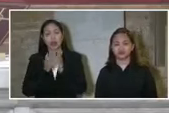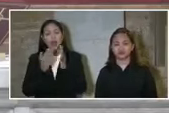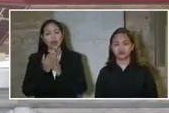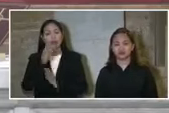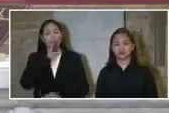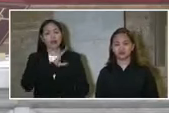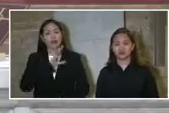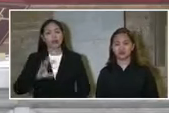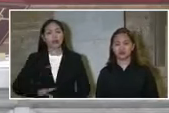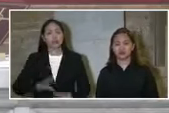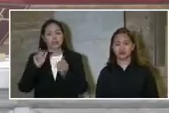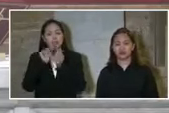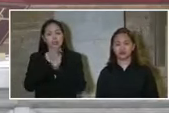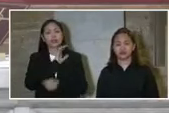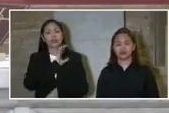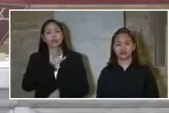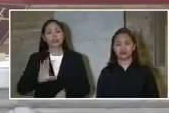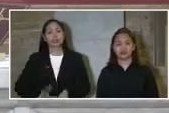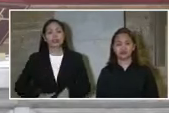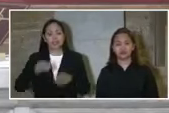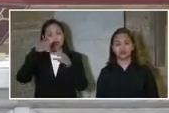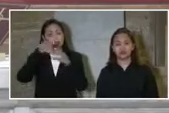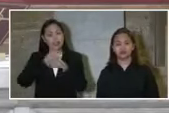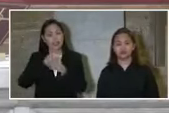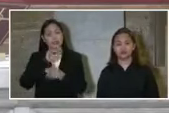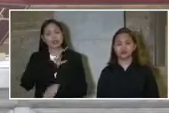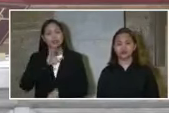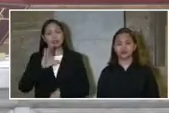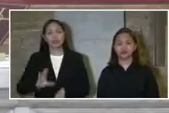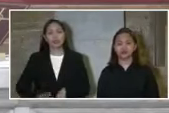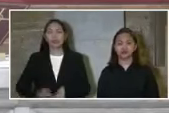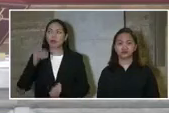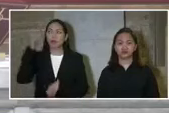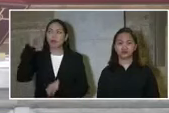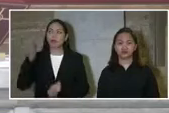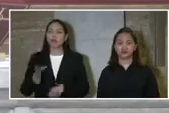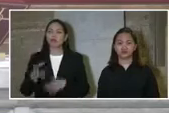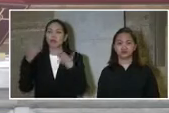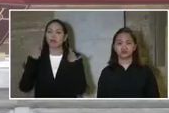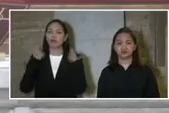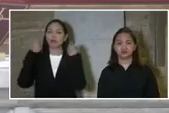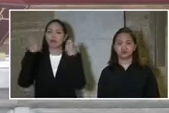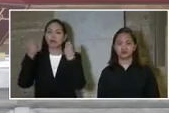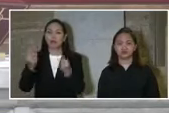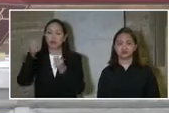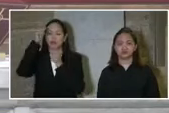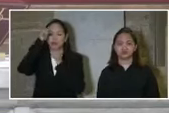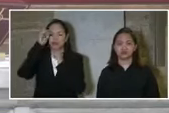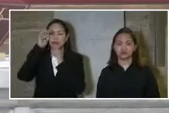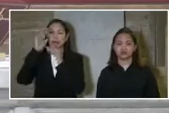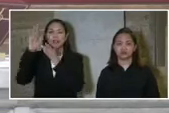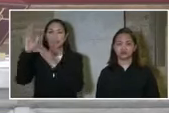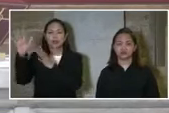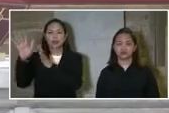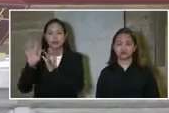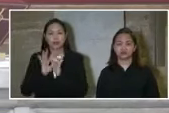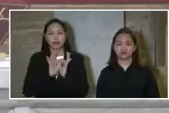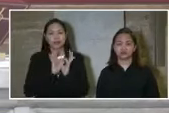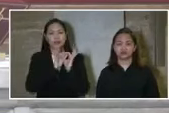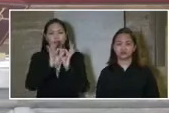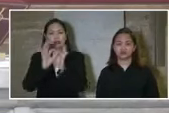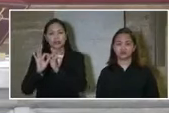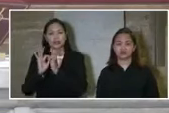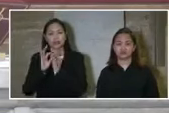Through him and with him and in him, O God, Almighty Father, in the unity of